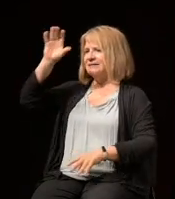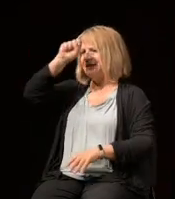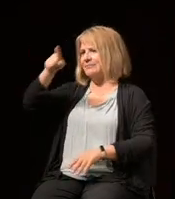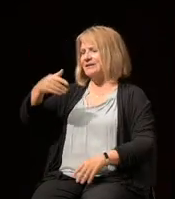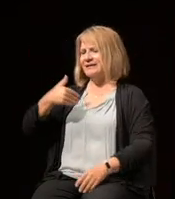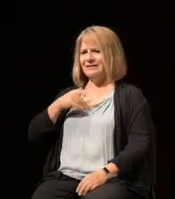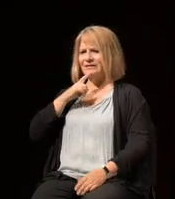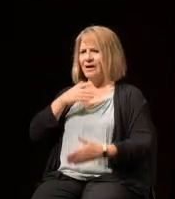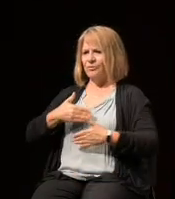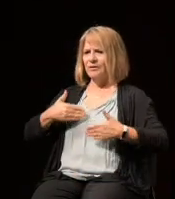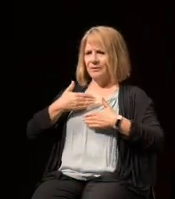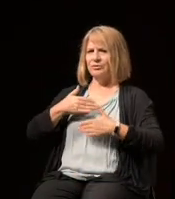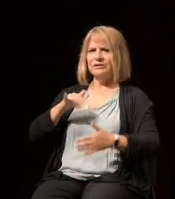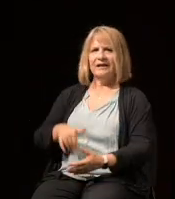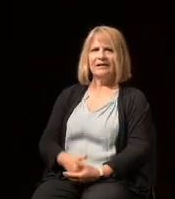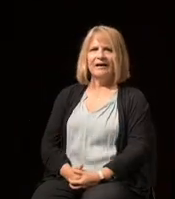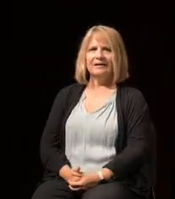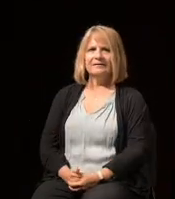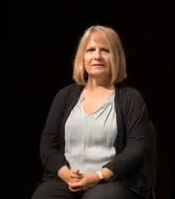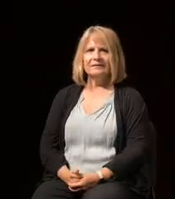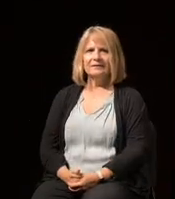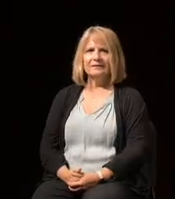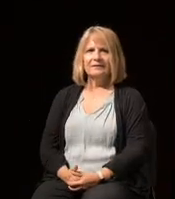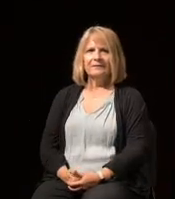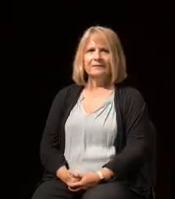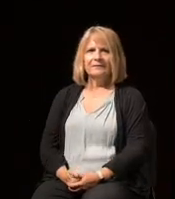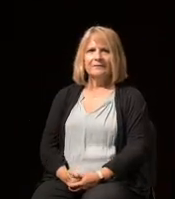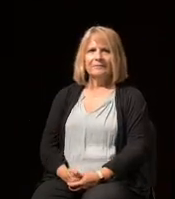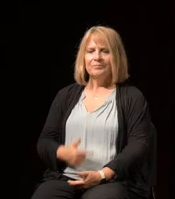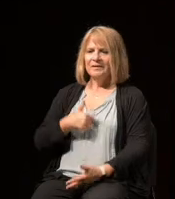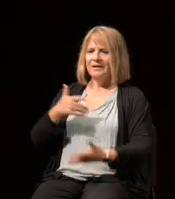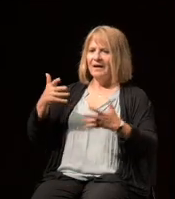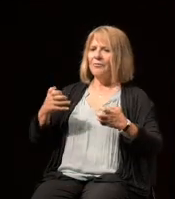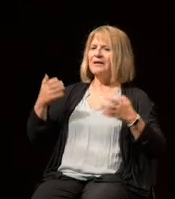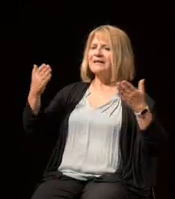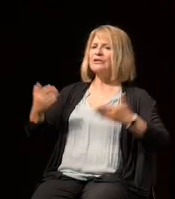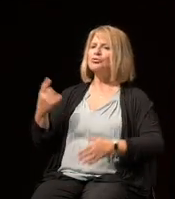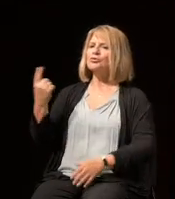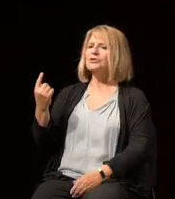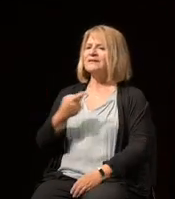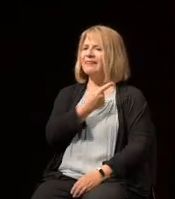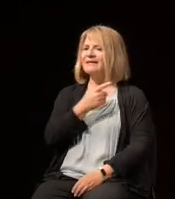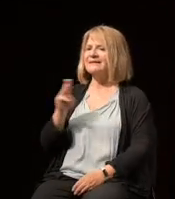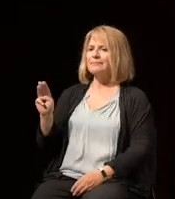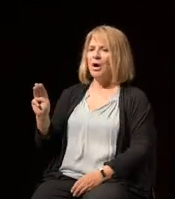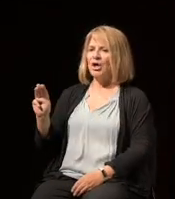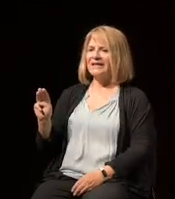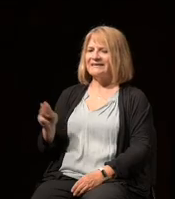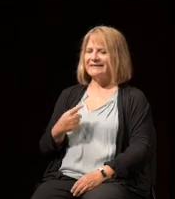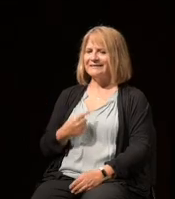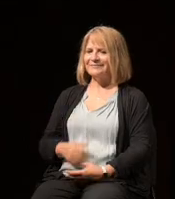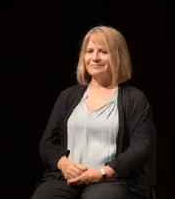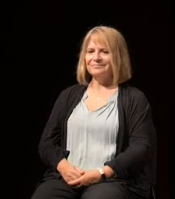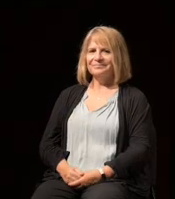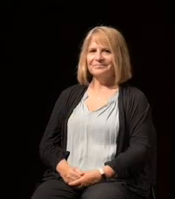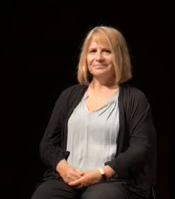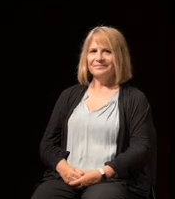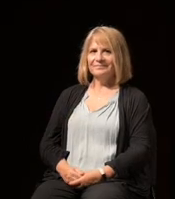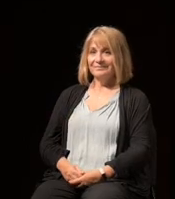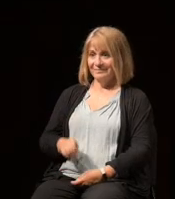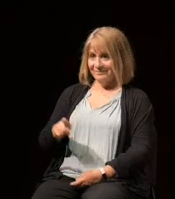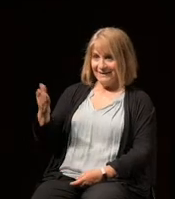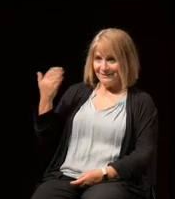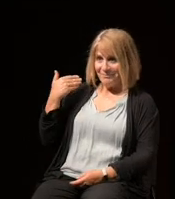really appreciated that. I want to introduce you to someone. This is Marcus. He was one of your